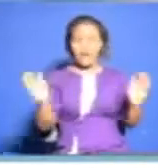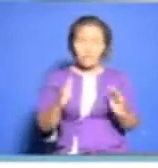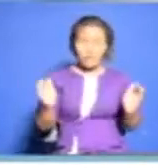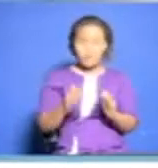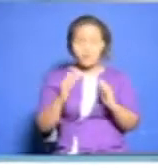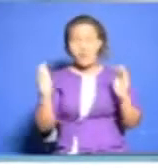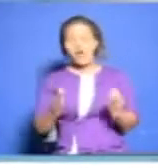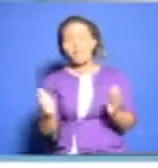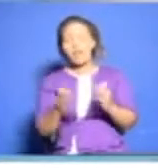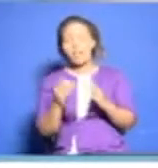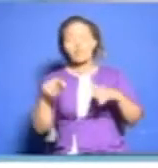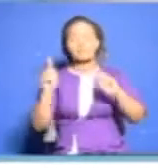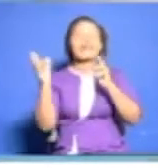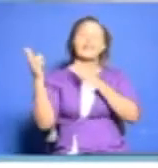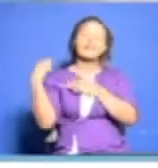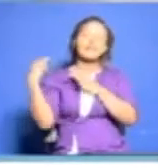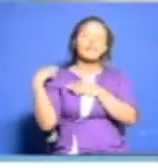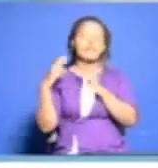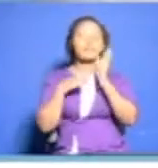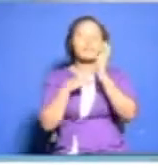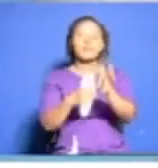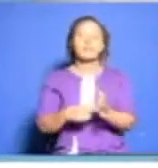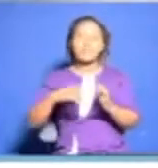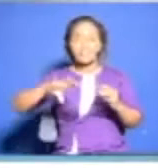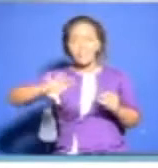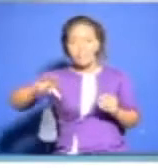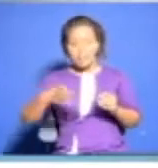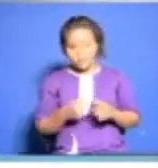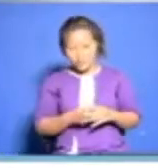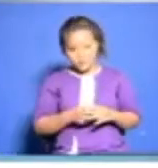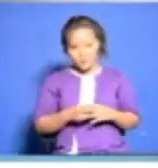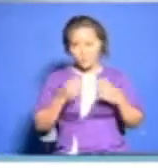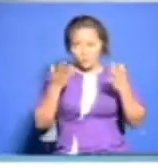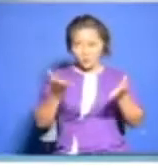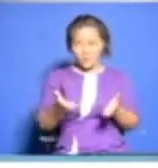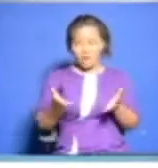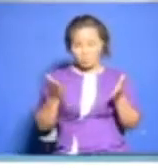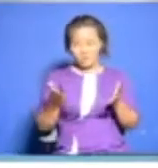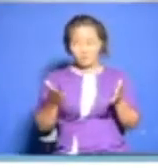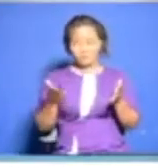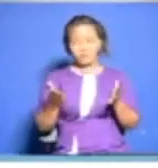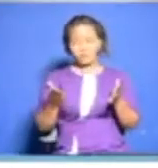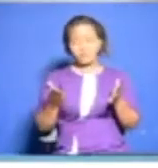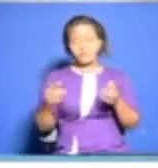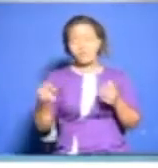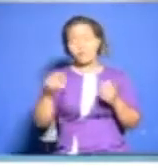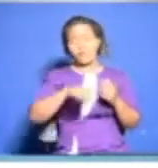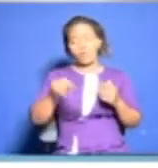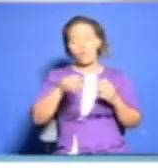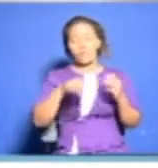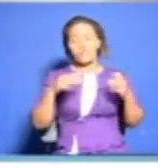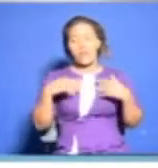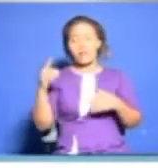jurisdiction mm-hmm. on behalf of the county. Now, as far as then is concerned, is that they'll be